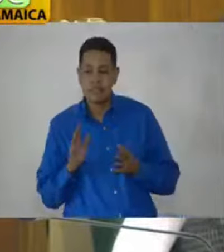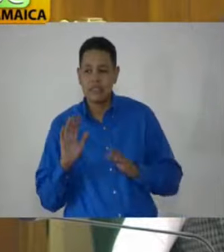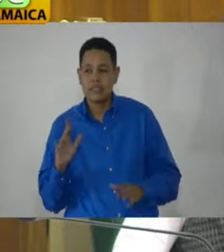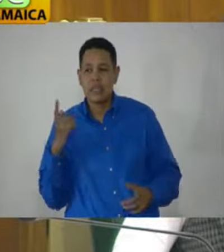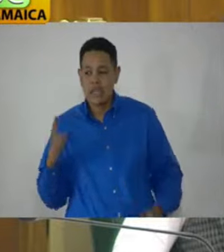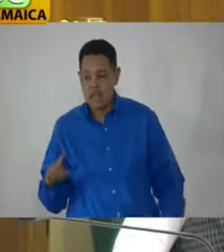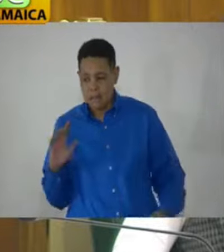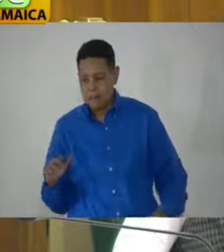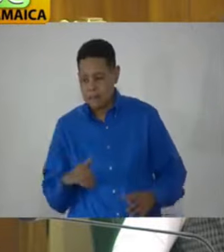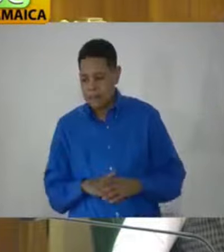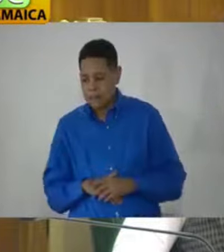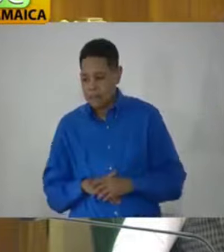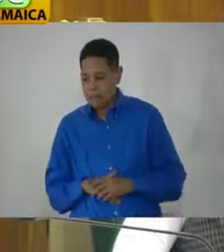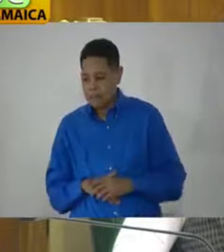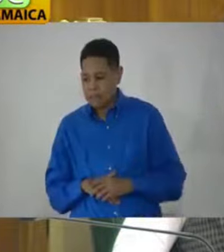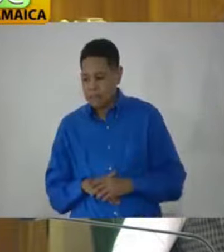and